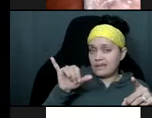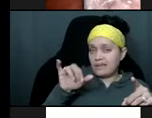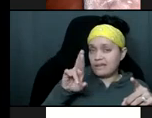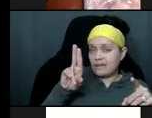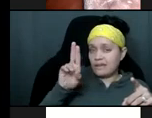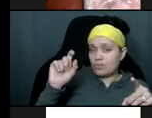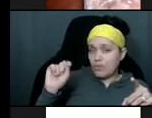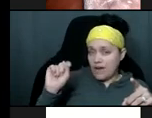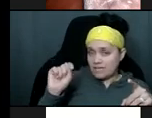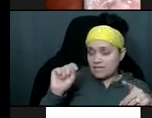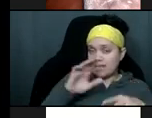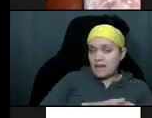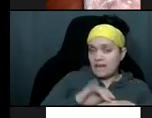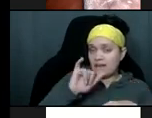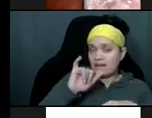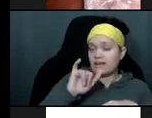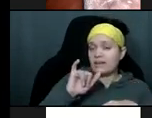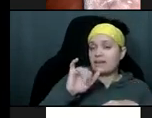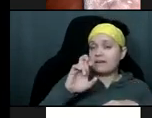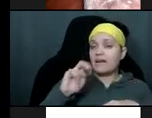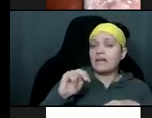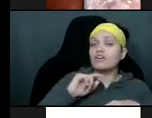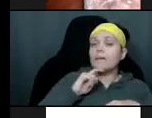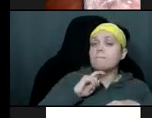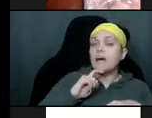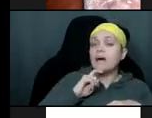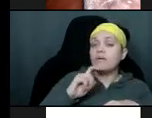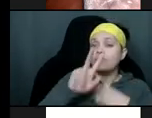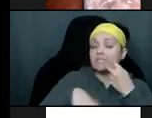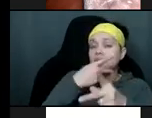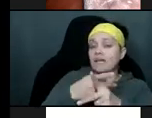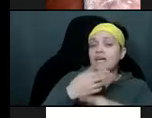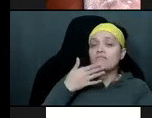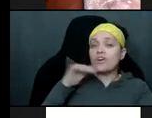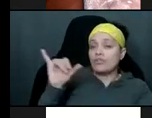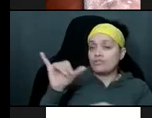would get on iron metal. It's that same sort of color.